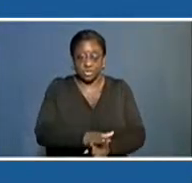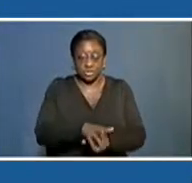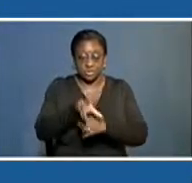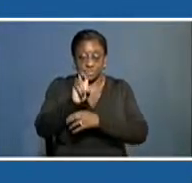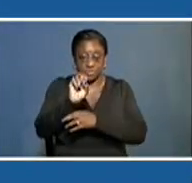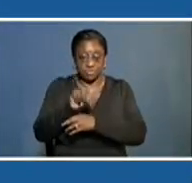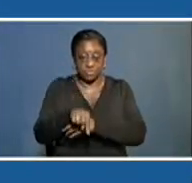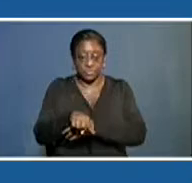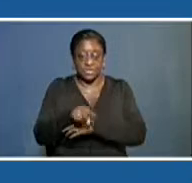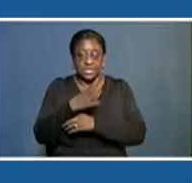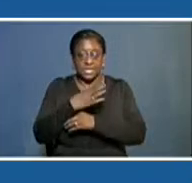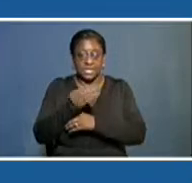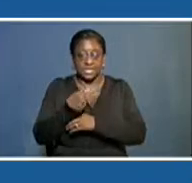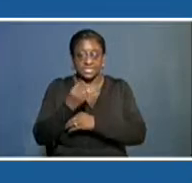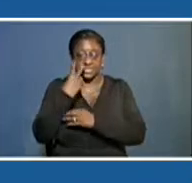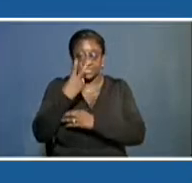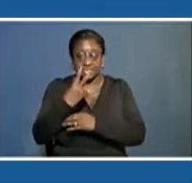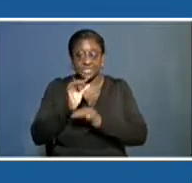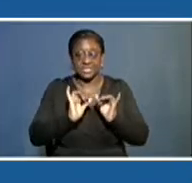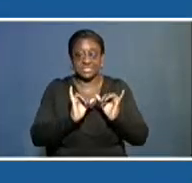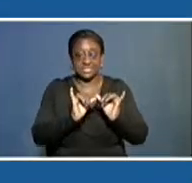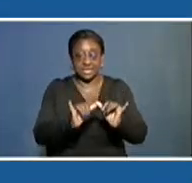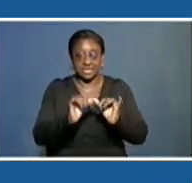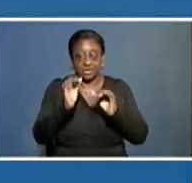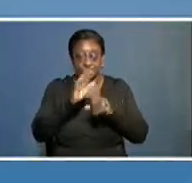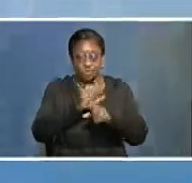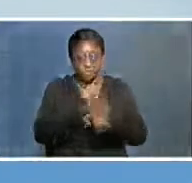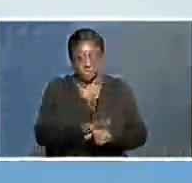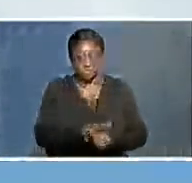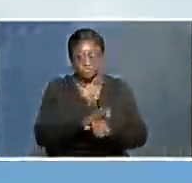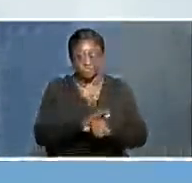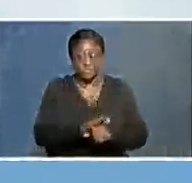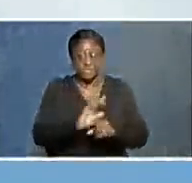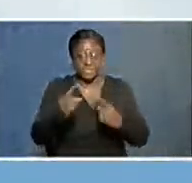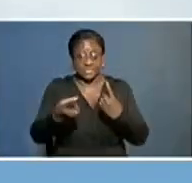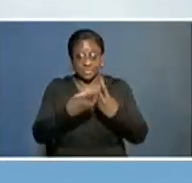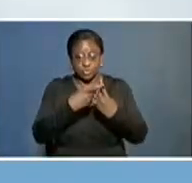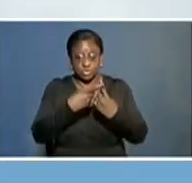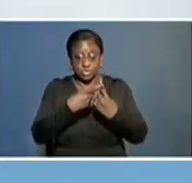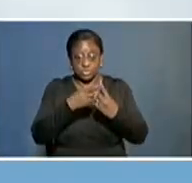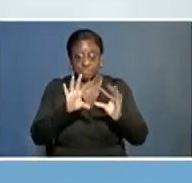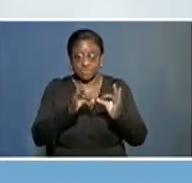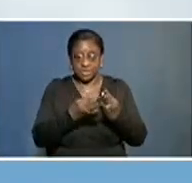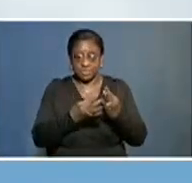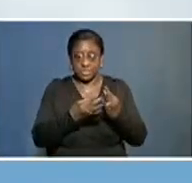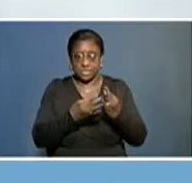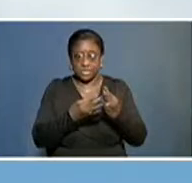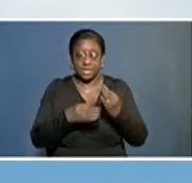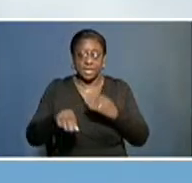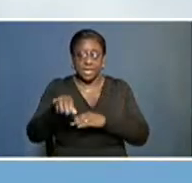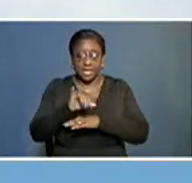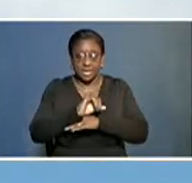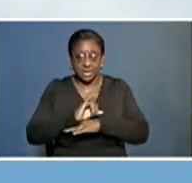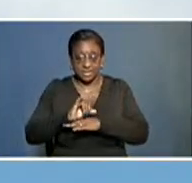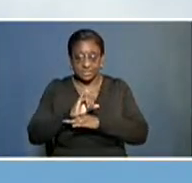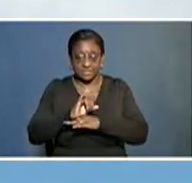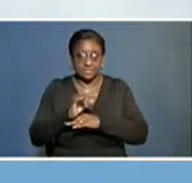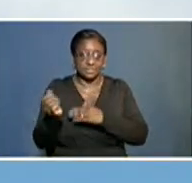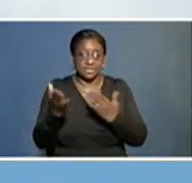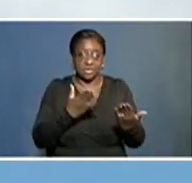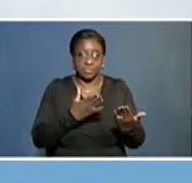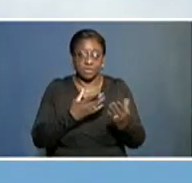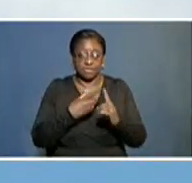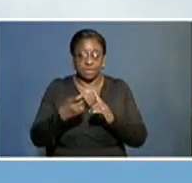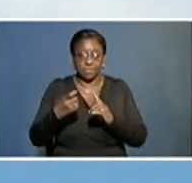millibars. That's 30.01 inches, and the pressure is steady. Temperatures around the Family Violets this evening. They are brought to you by Family